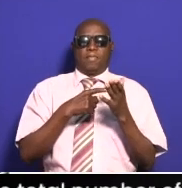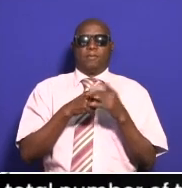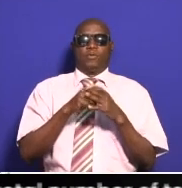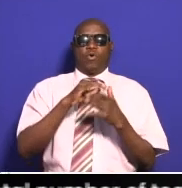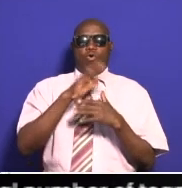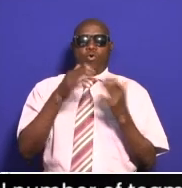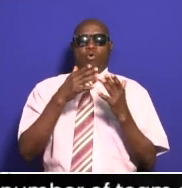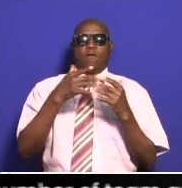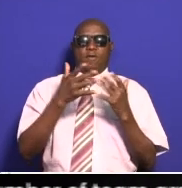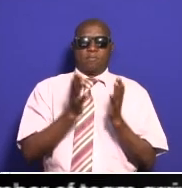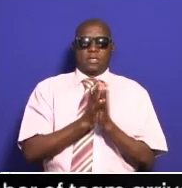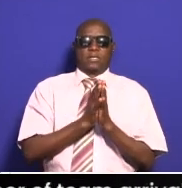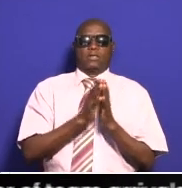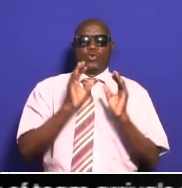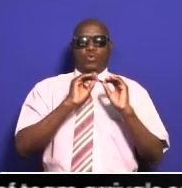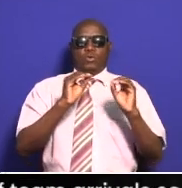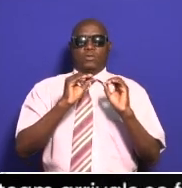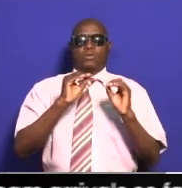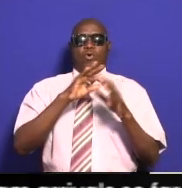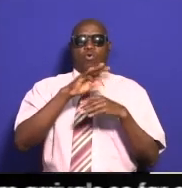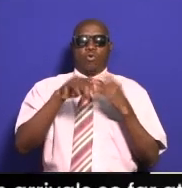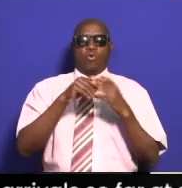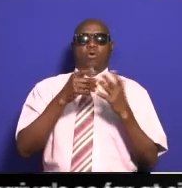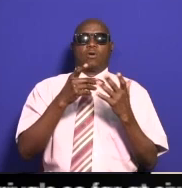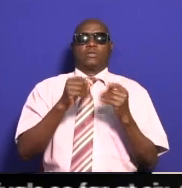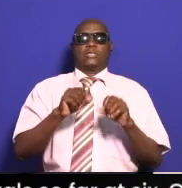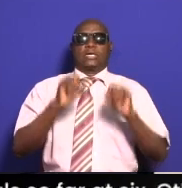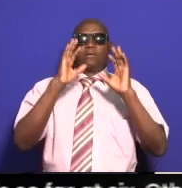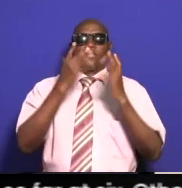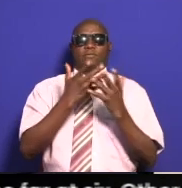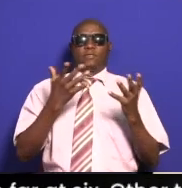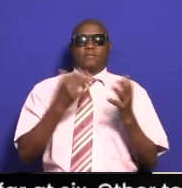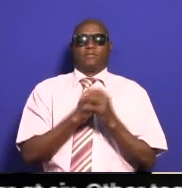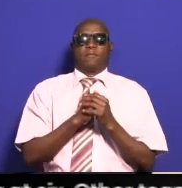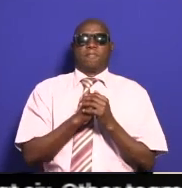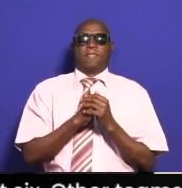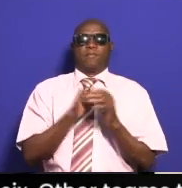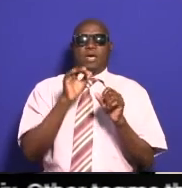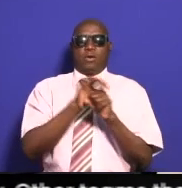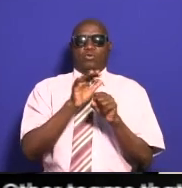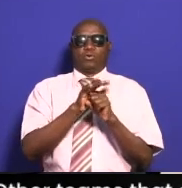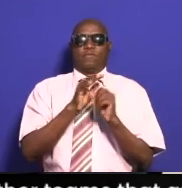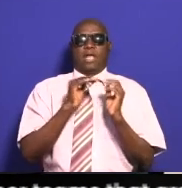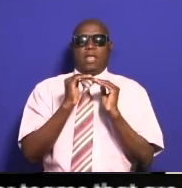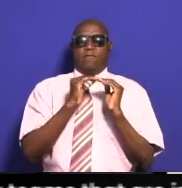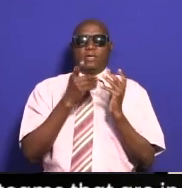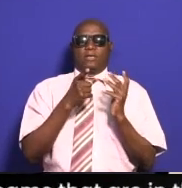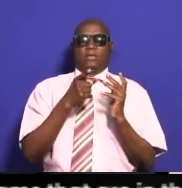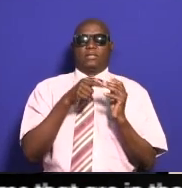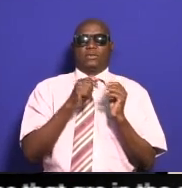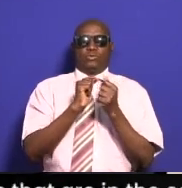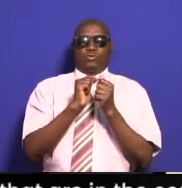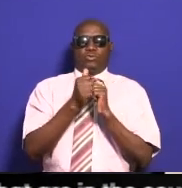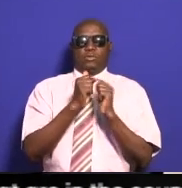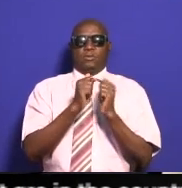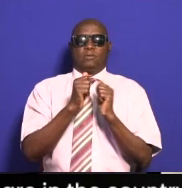coaches, all of our families, every player has sacrificed something. There's a lot of level in this tournament, but we can say that